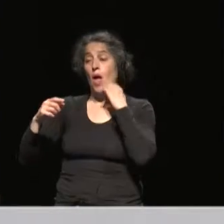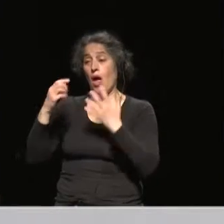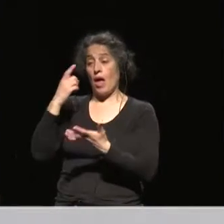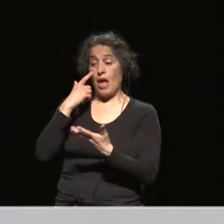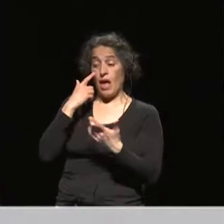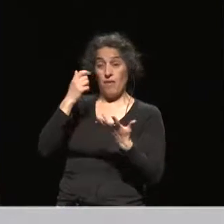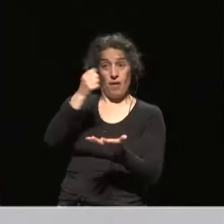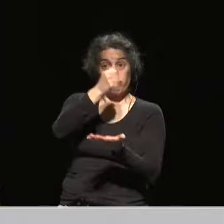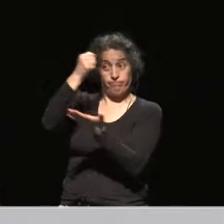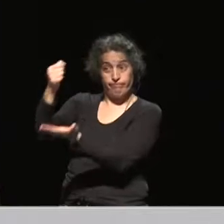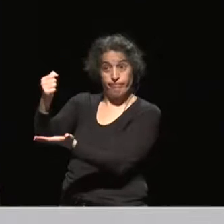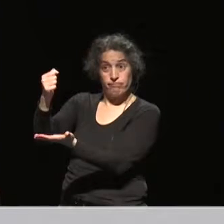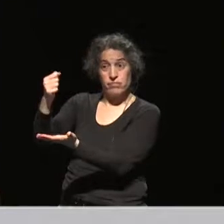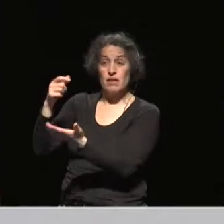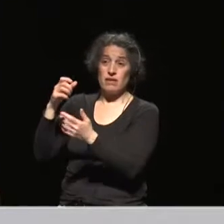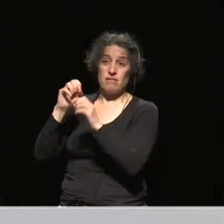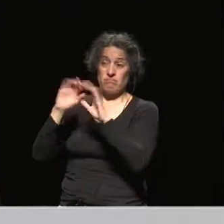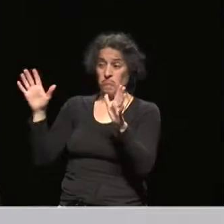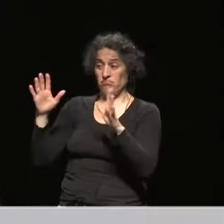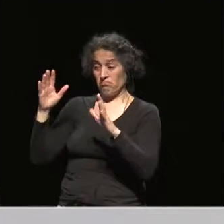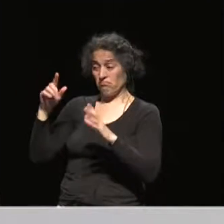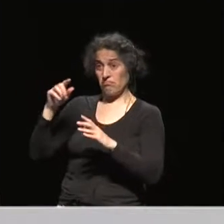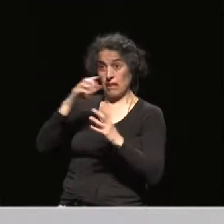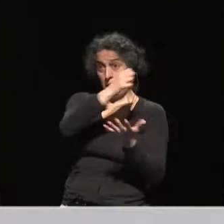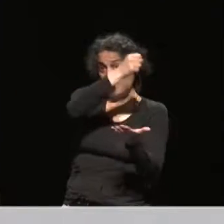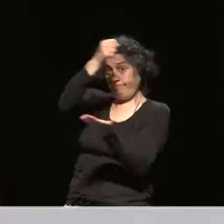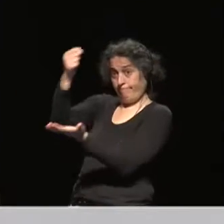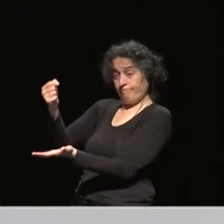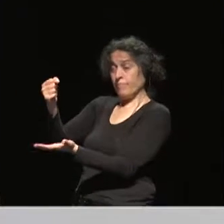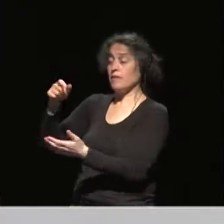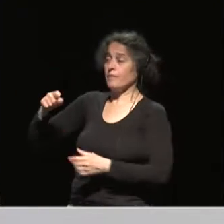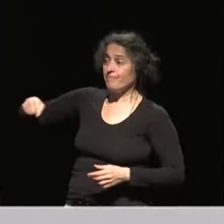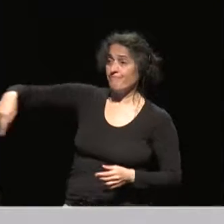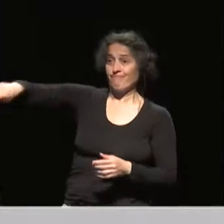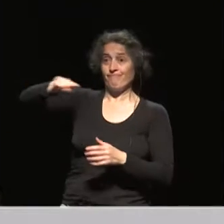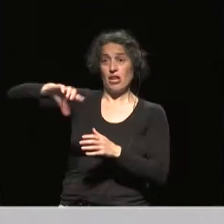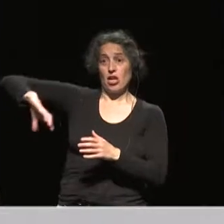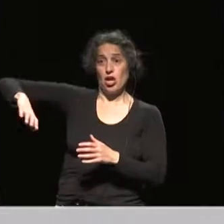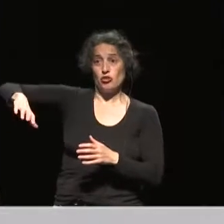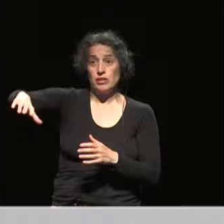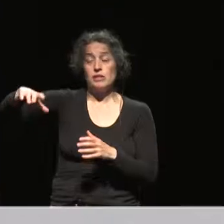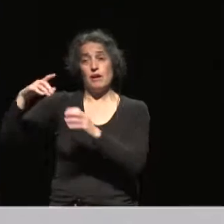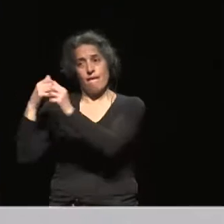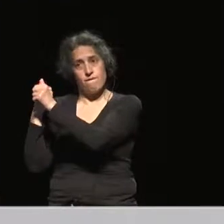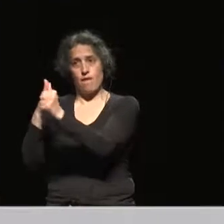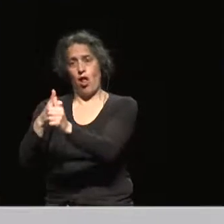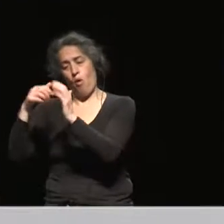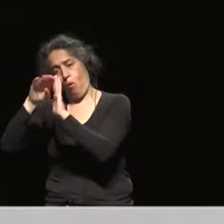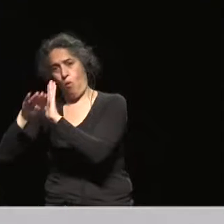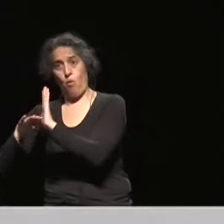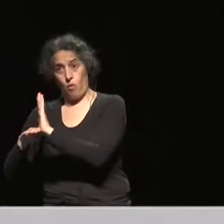aid. Once again, I have to say we're very modest in our approach. I'm not going to go to an African